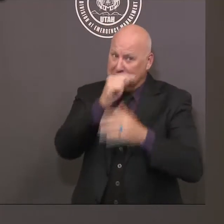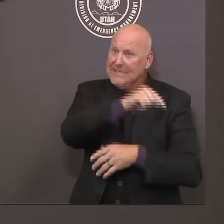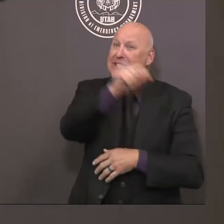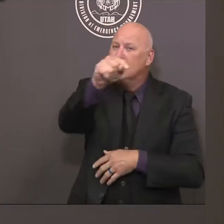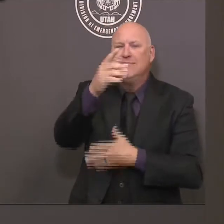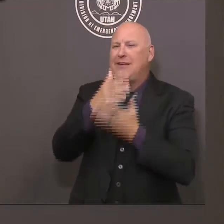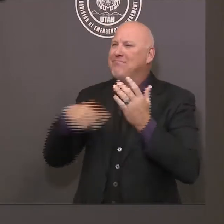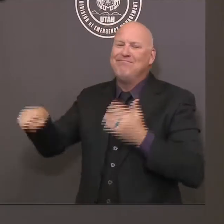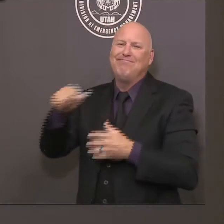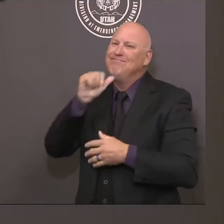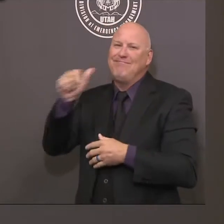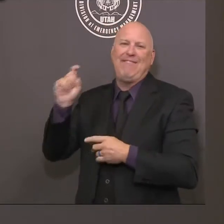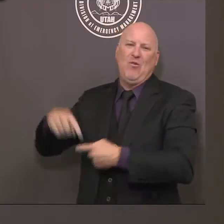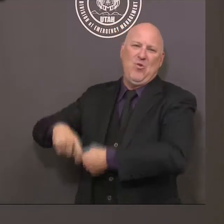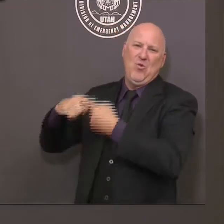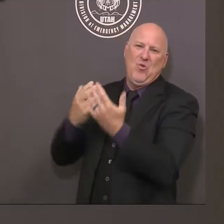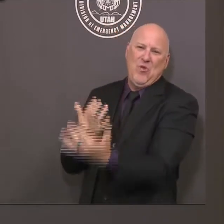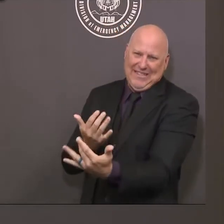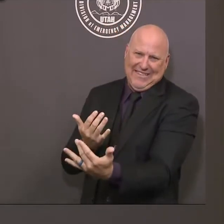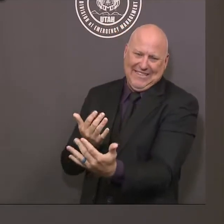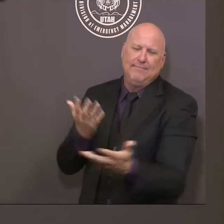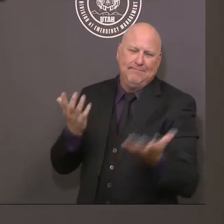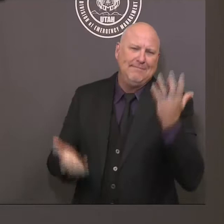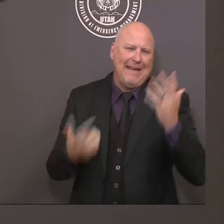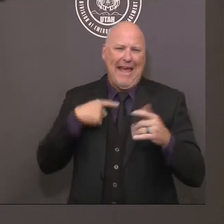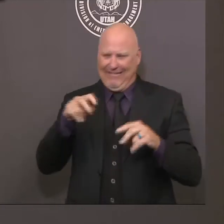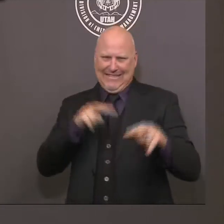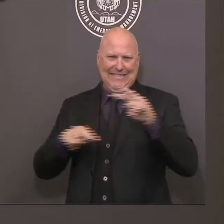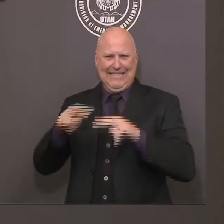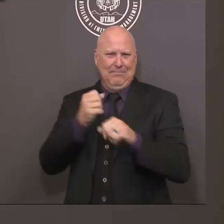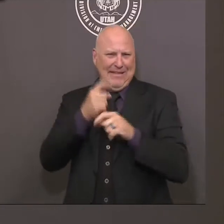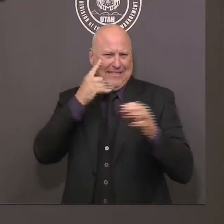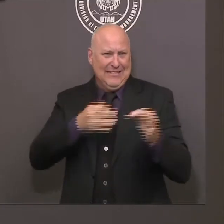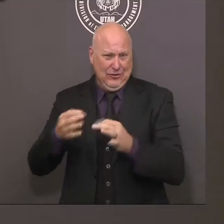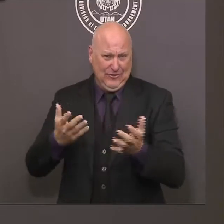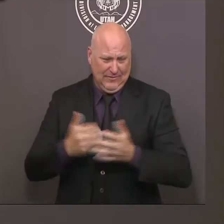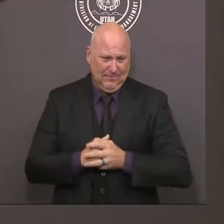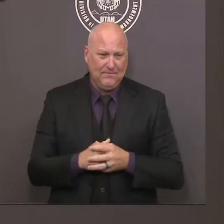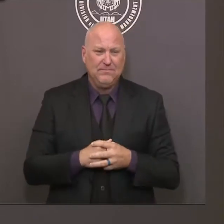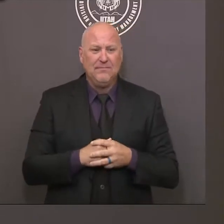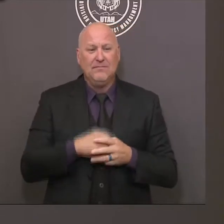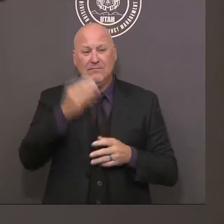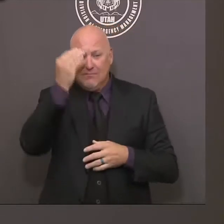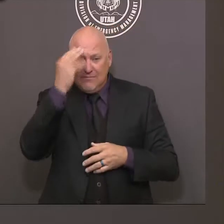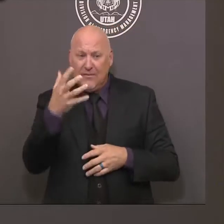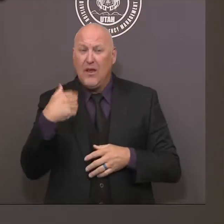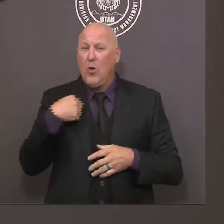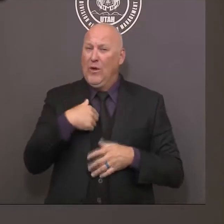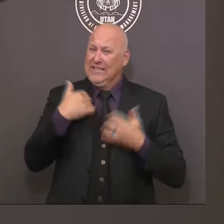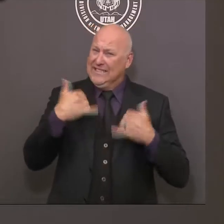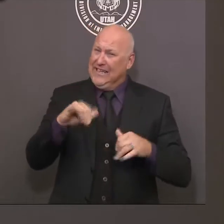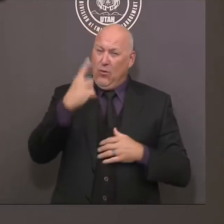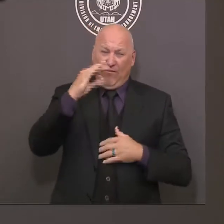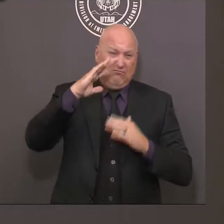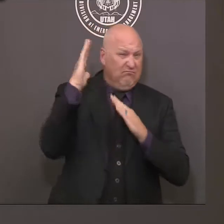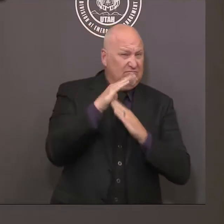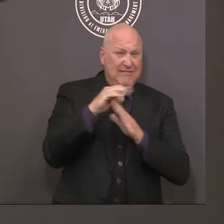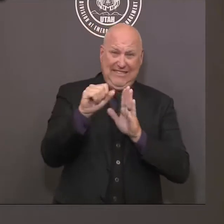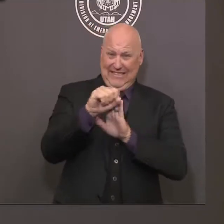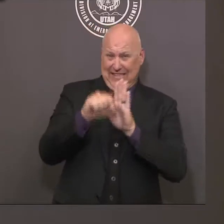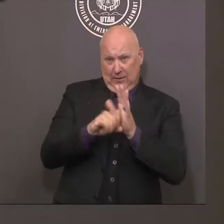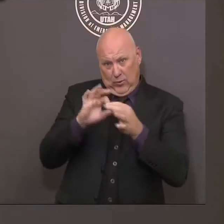dealing with COVID, this virus, that we're actually increasing budgets for education and for social services.